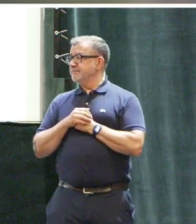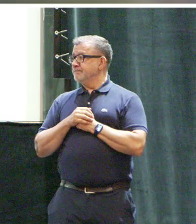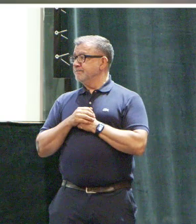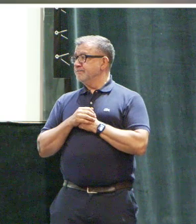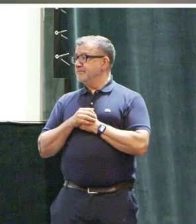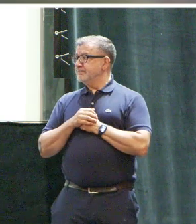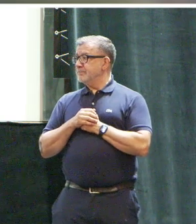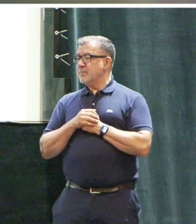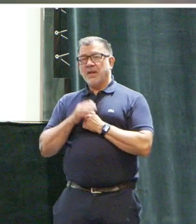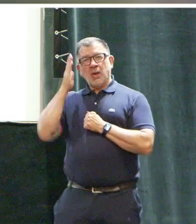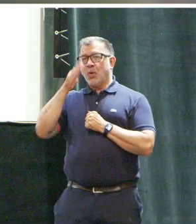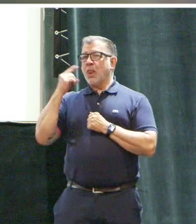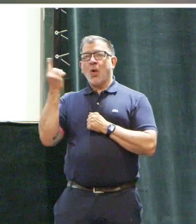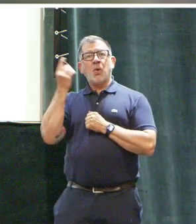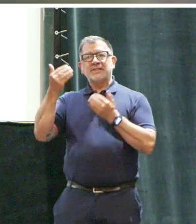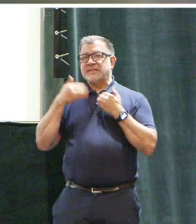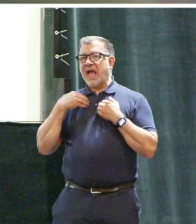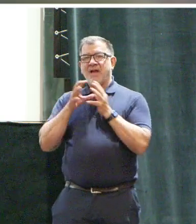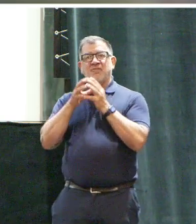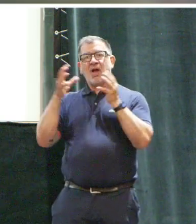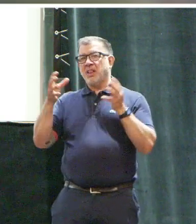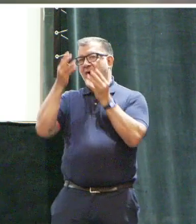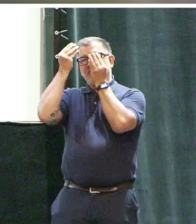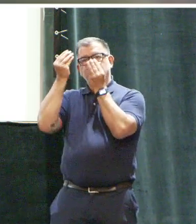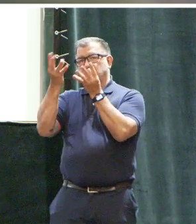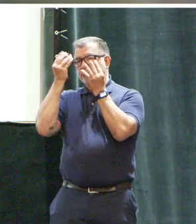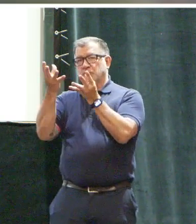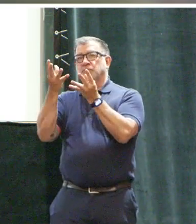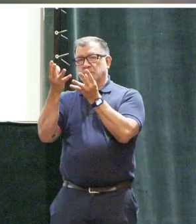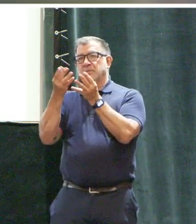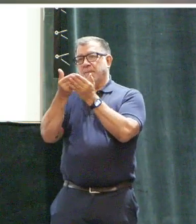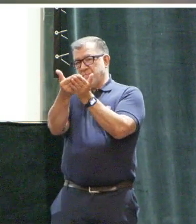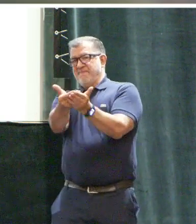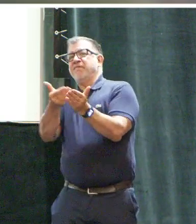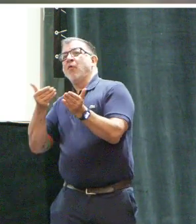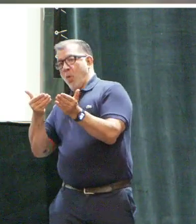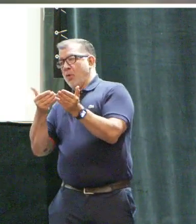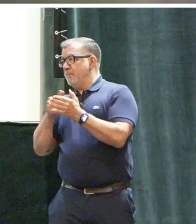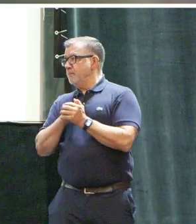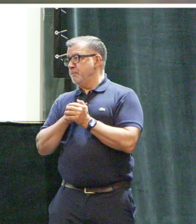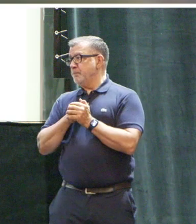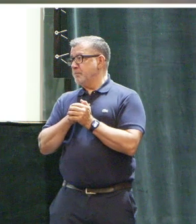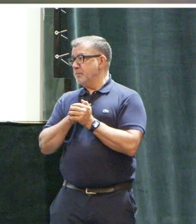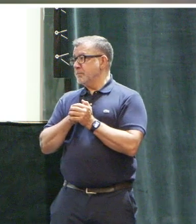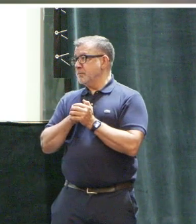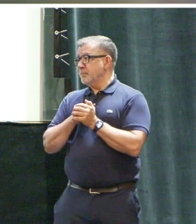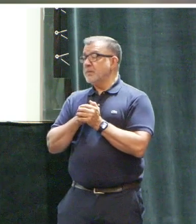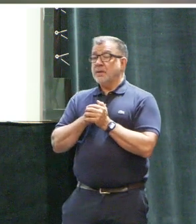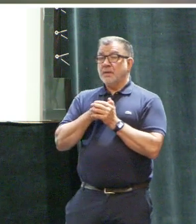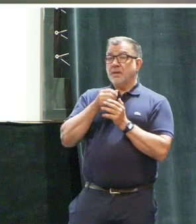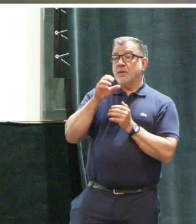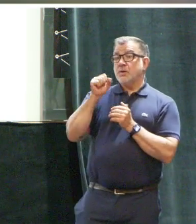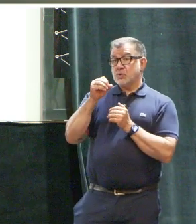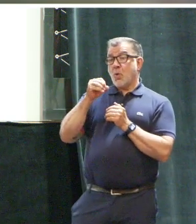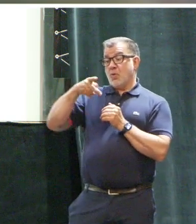lot of notice for extreme rainfall events, but that the existence of the pump